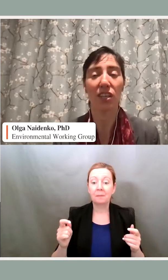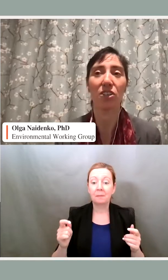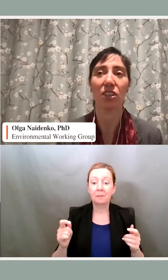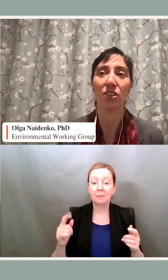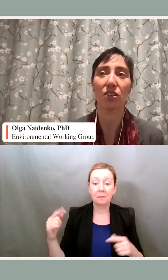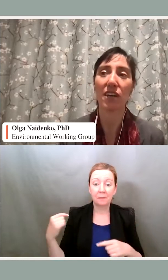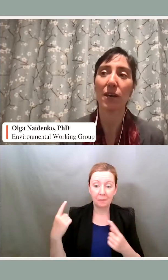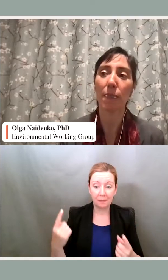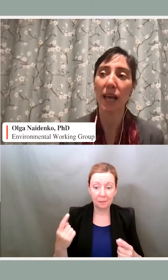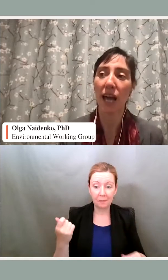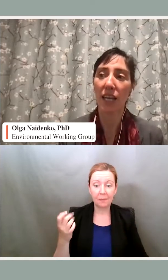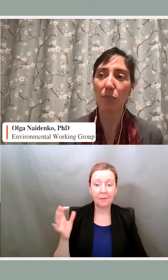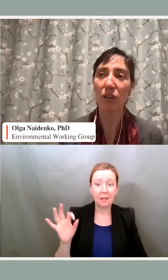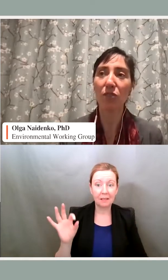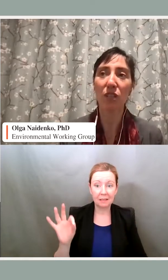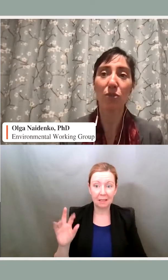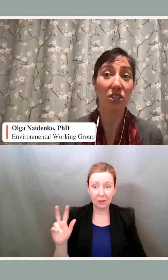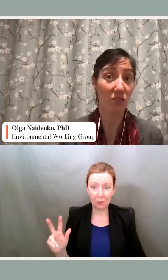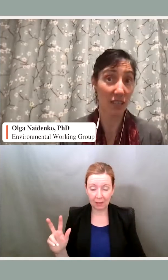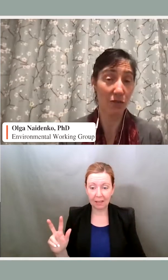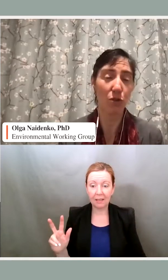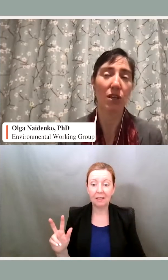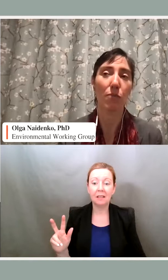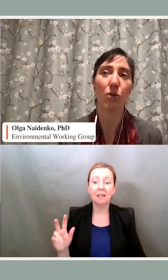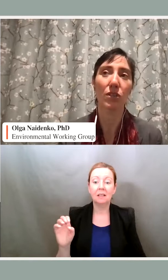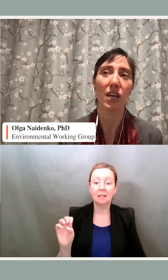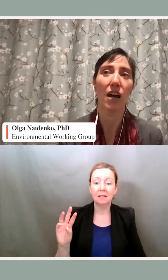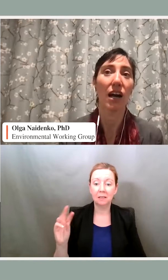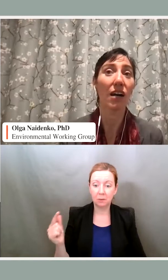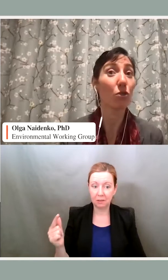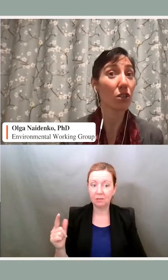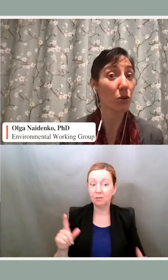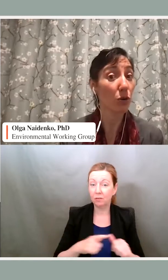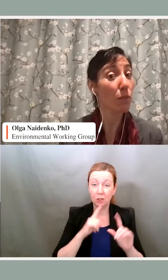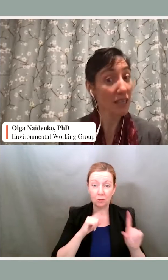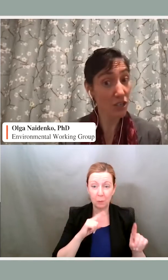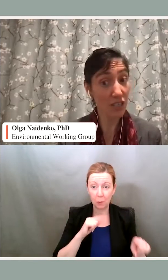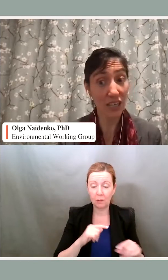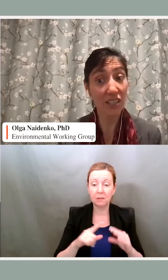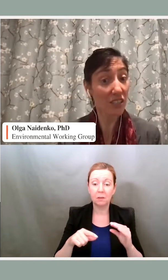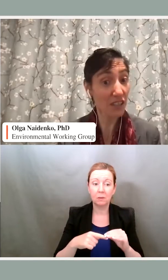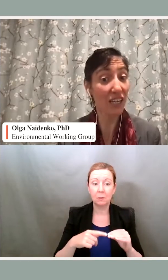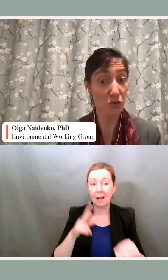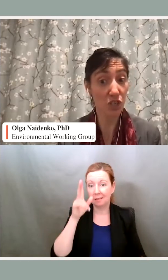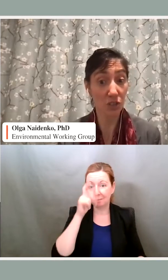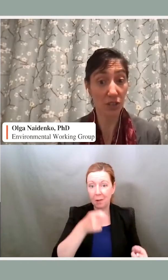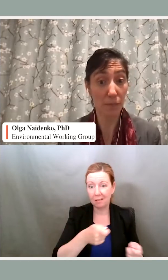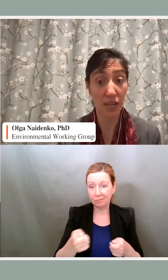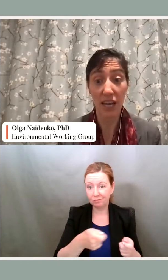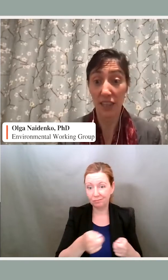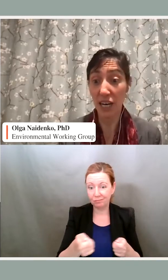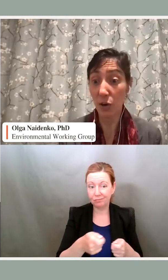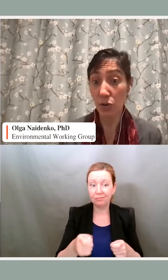in 1993, one of AWG's very first reports was on pesticides in the diets of